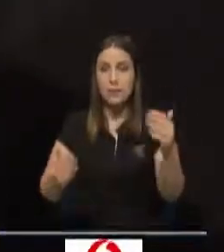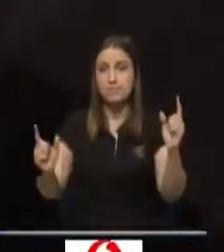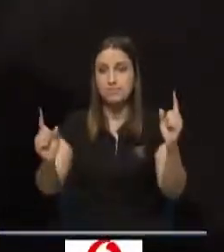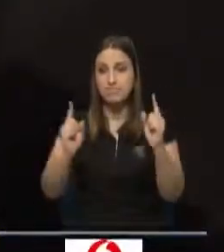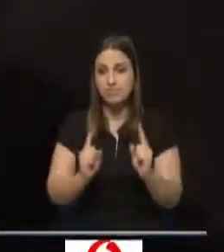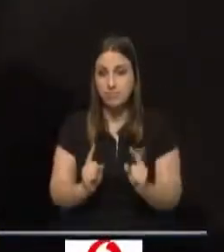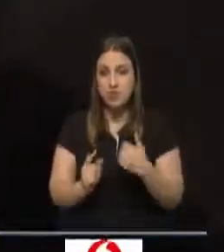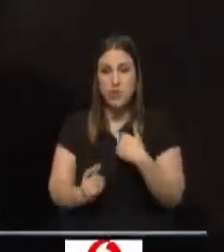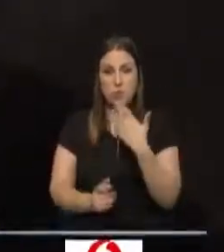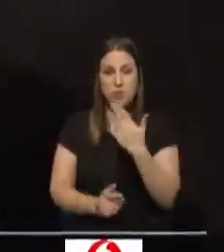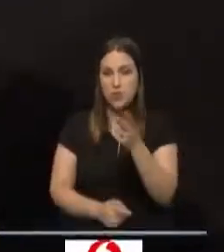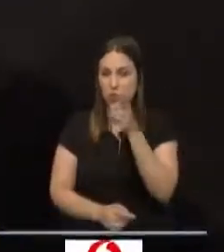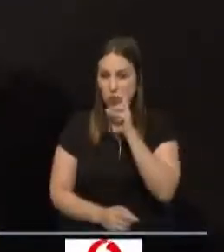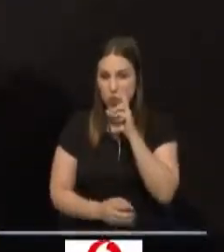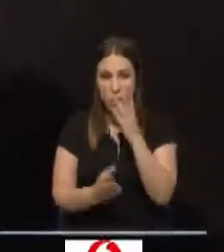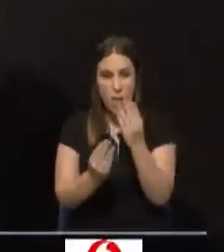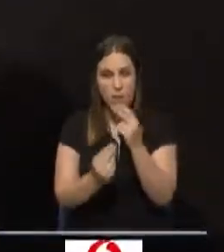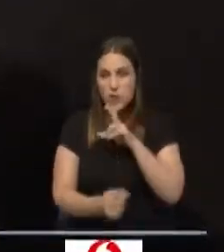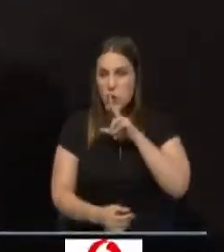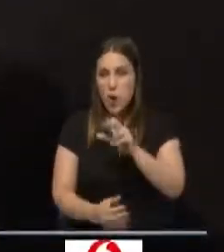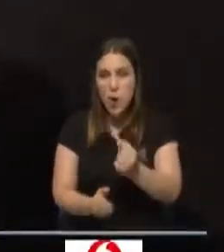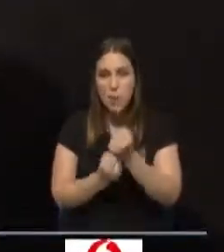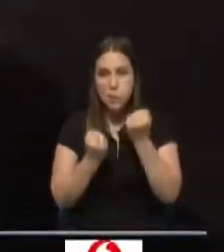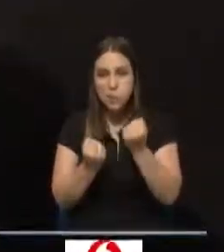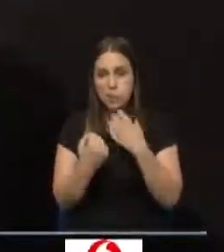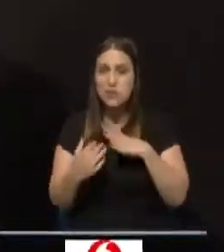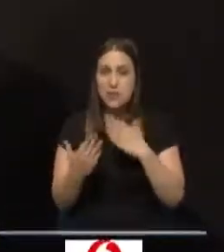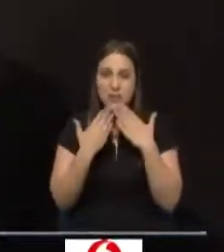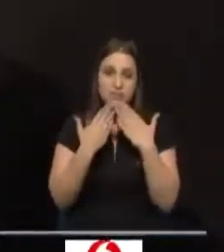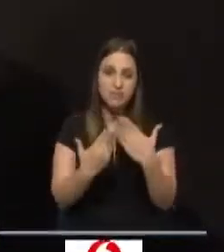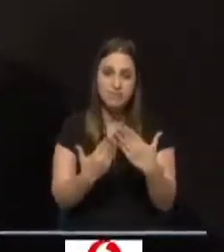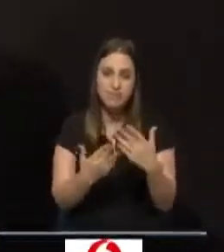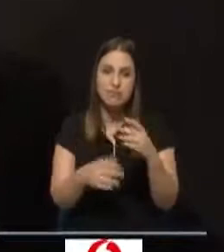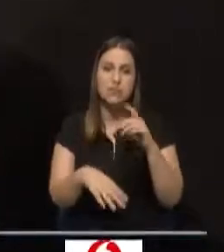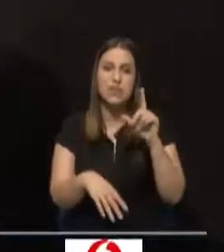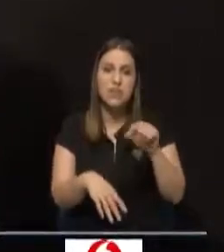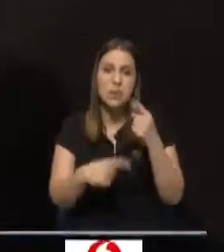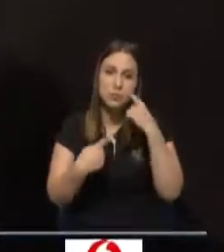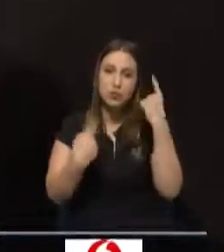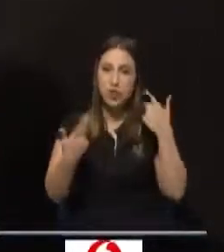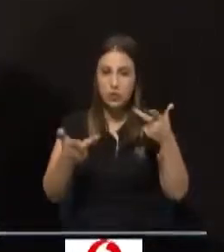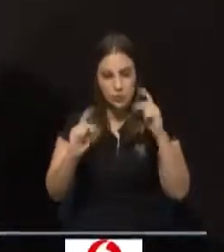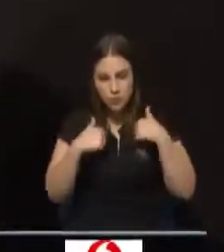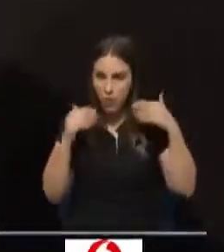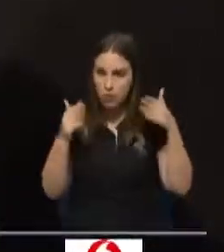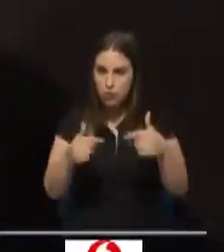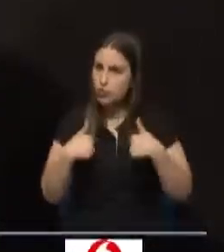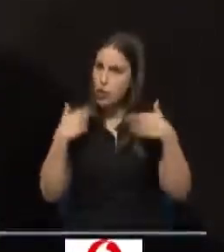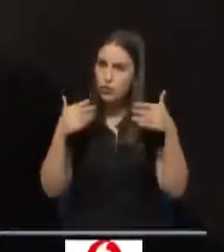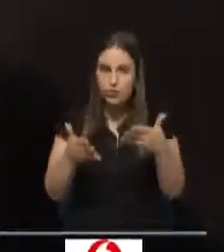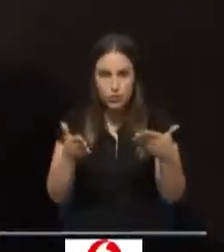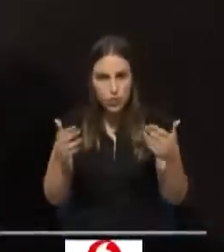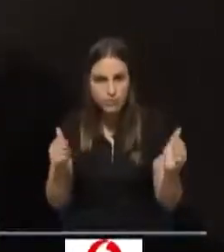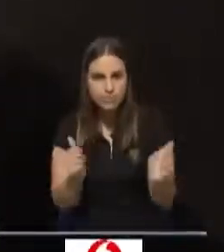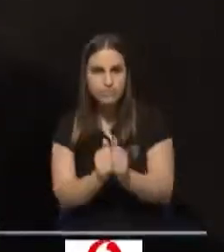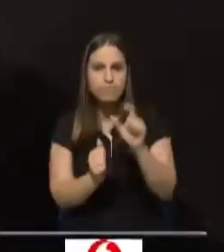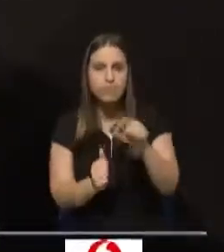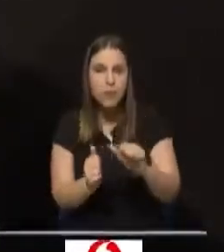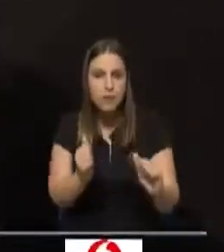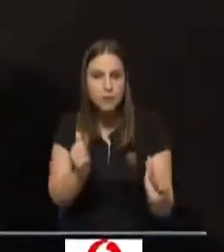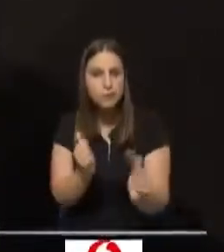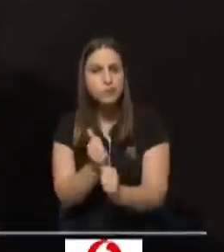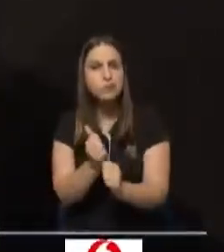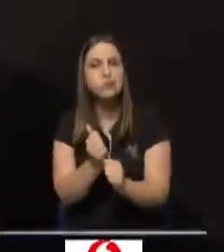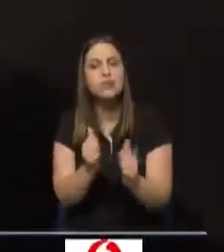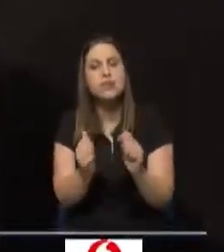first moment. And so there's many I would like to thank all of those who wanted